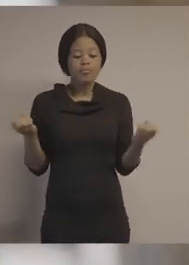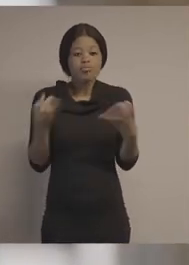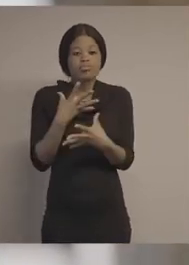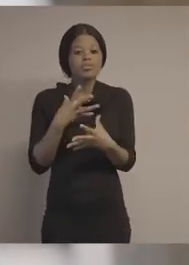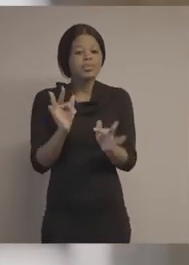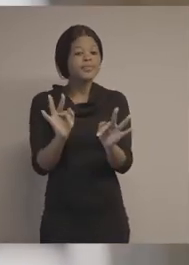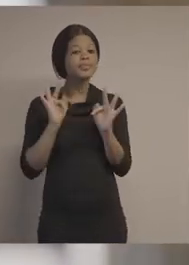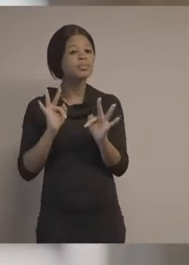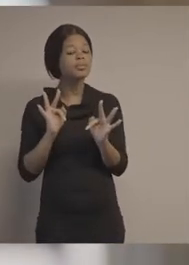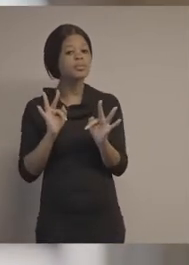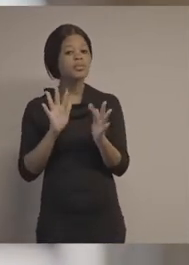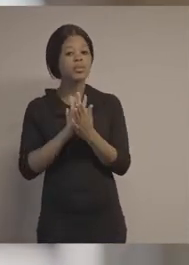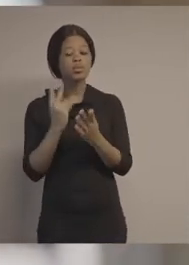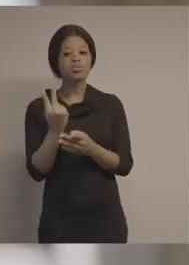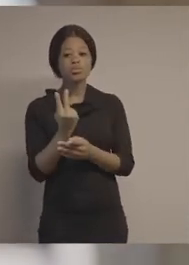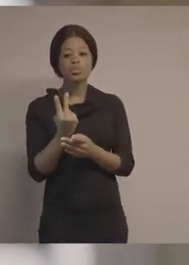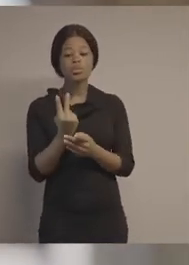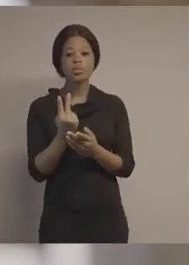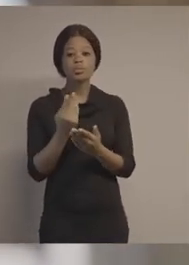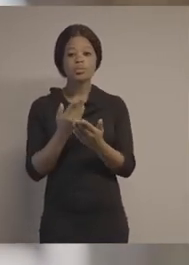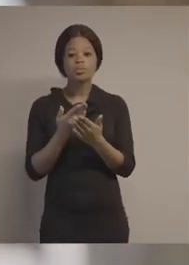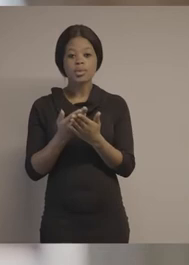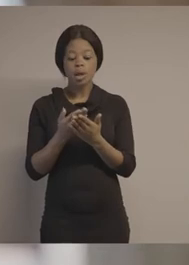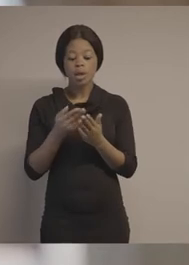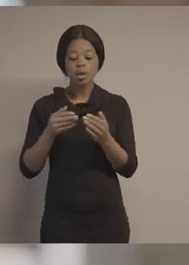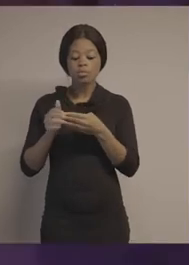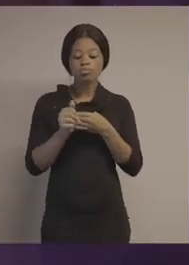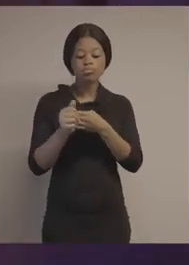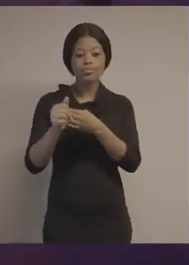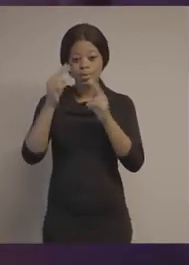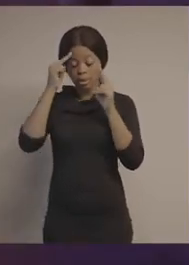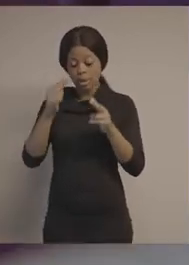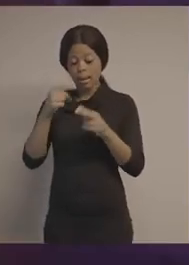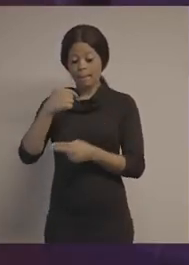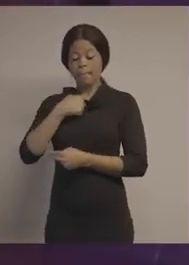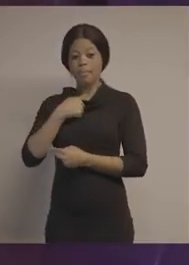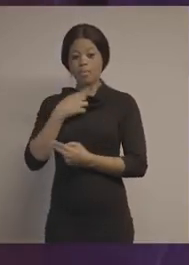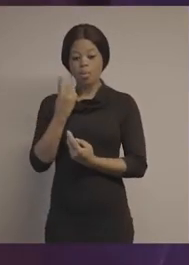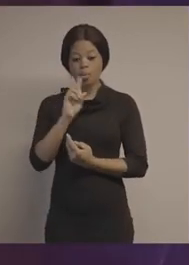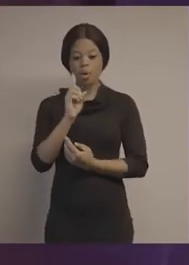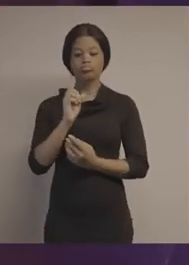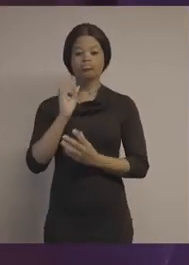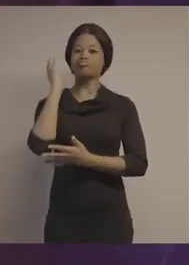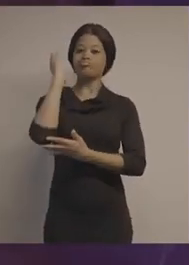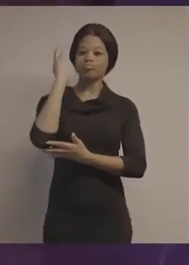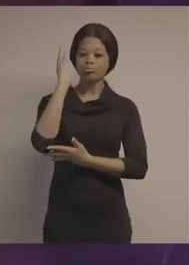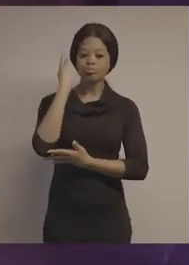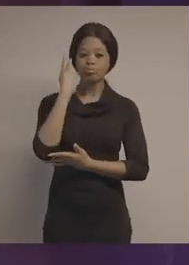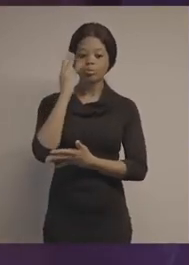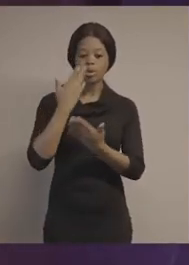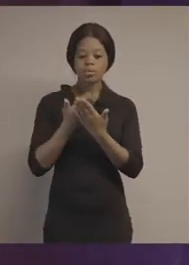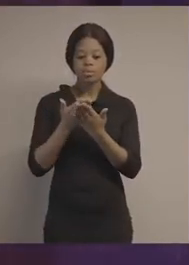of fear in people, and also it can ultimately end in death. So the pulpit to me became a medium through which